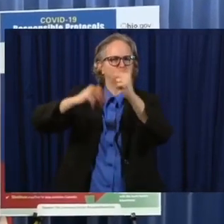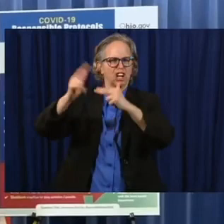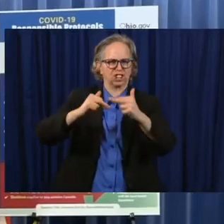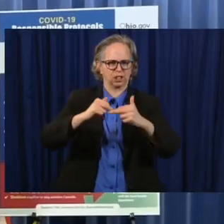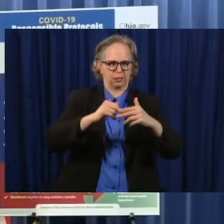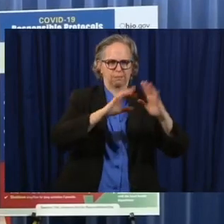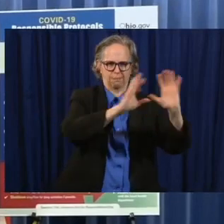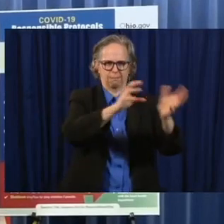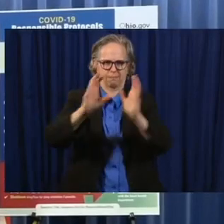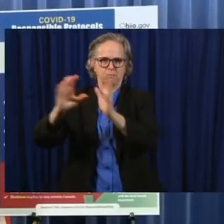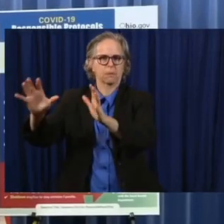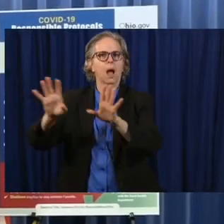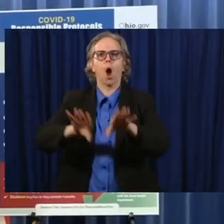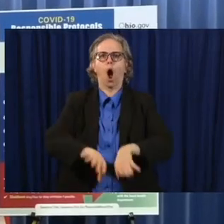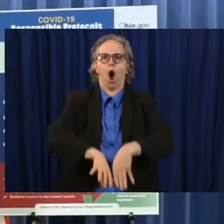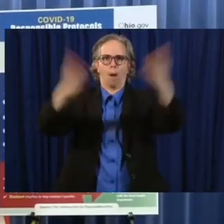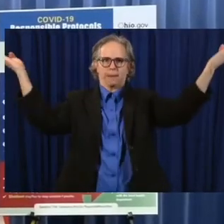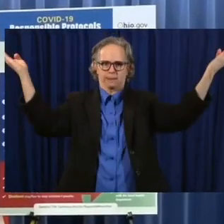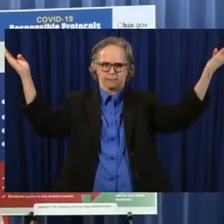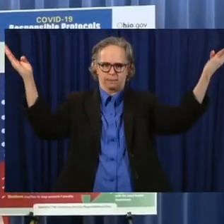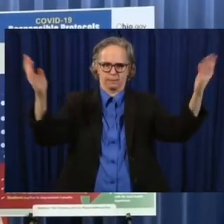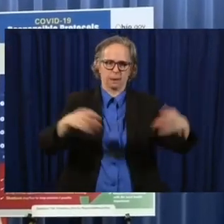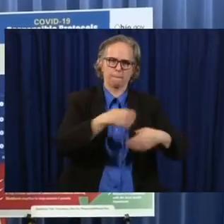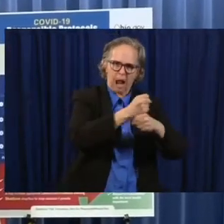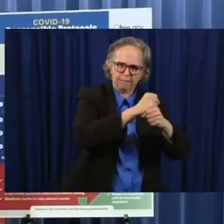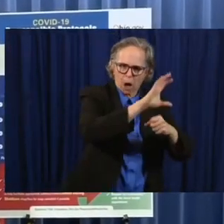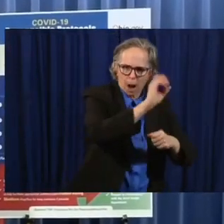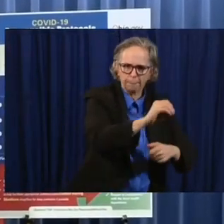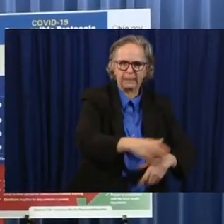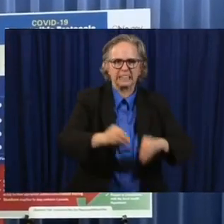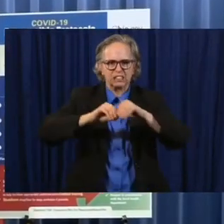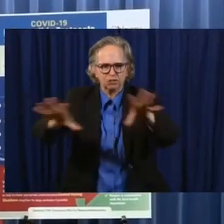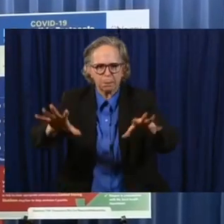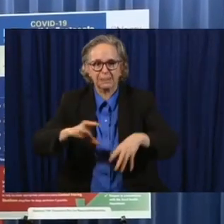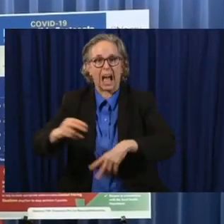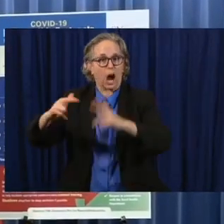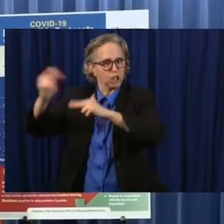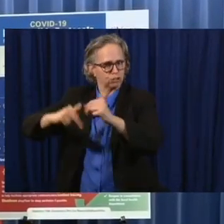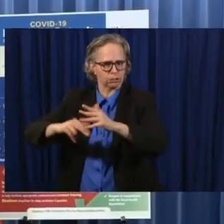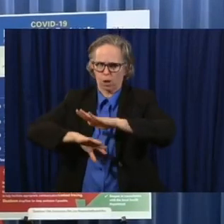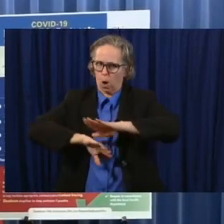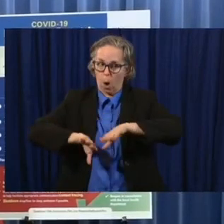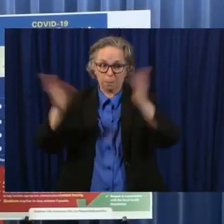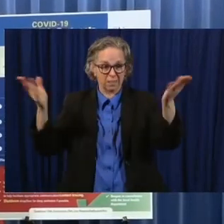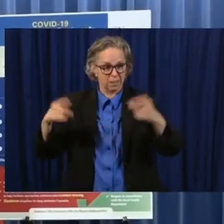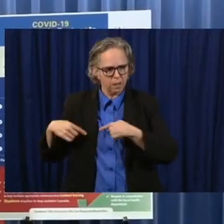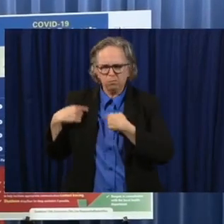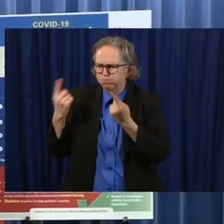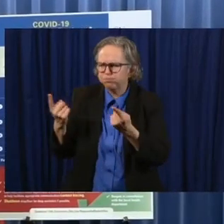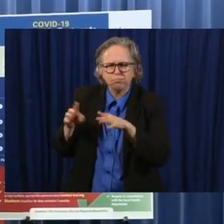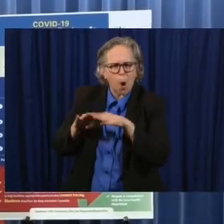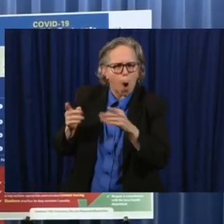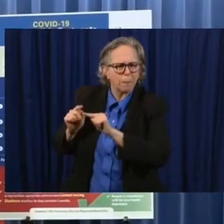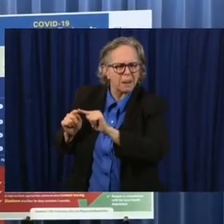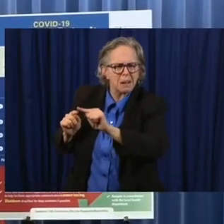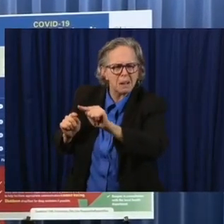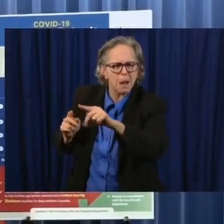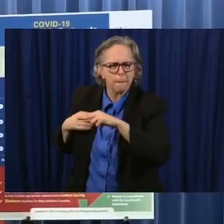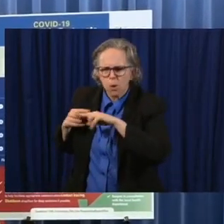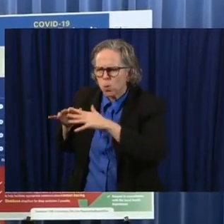As I said, we've learned a lot from businesses that stayed open. And some of the things